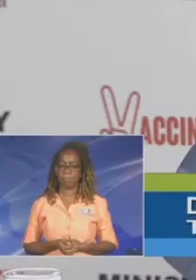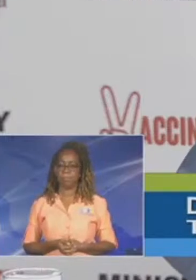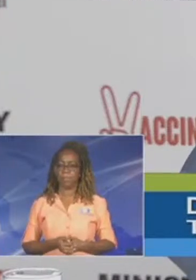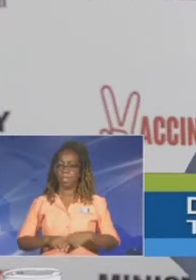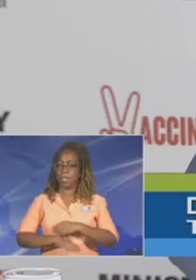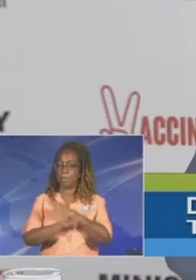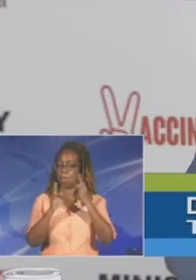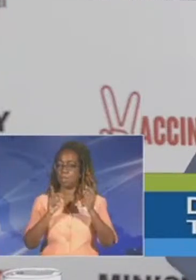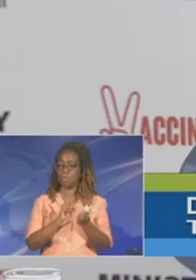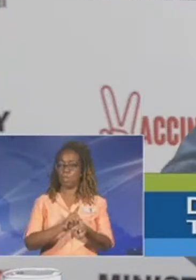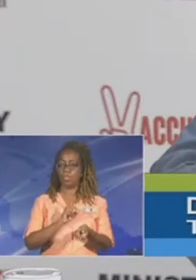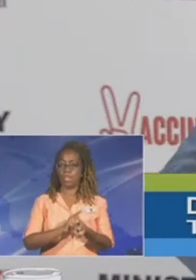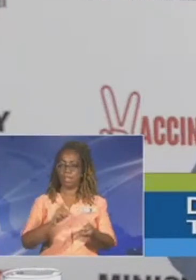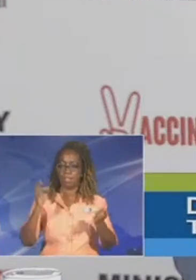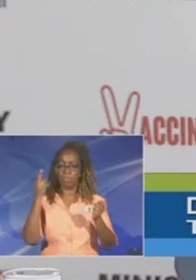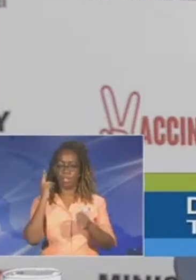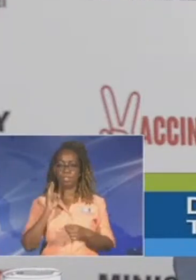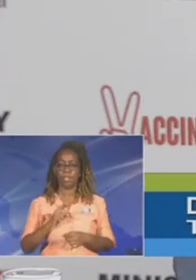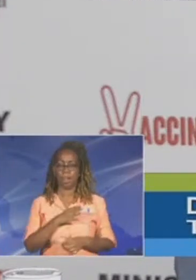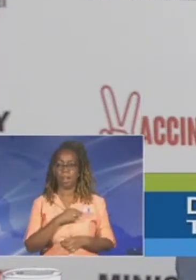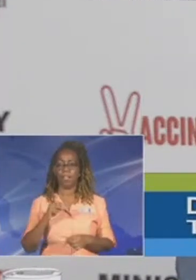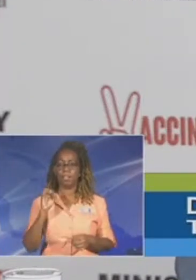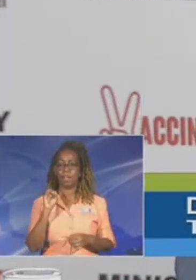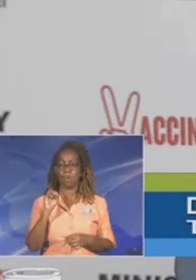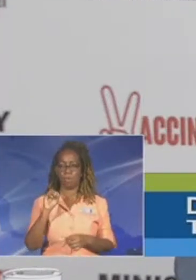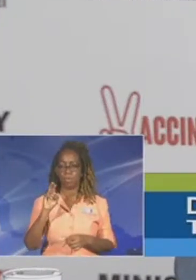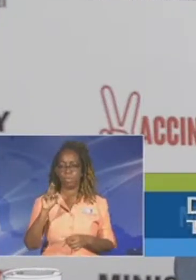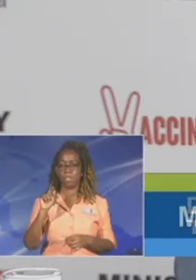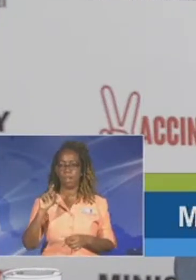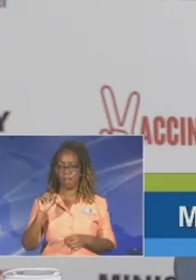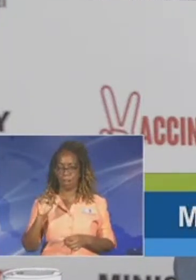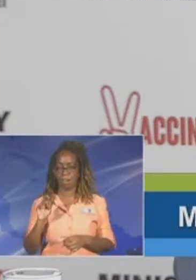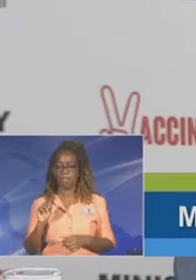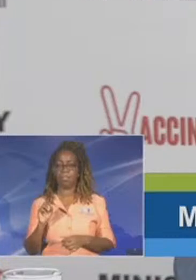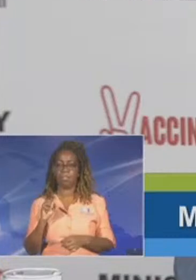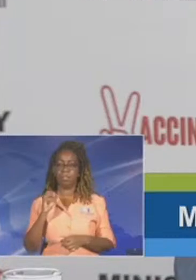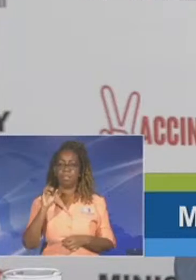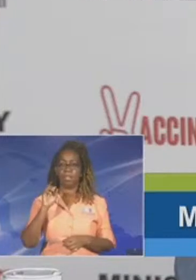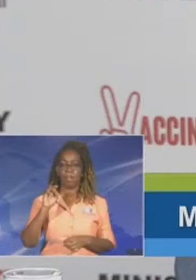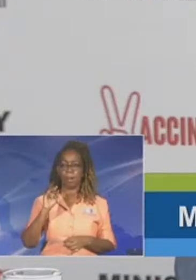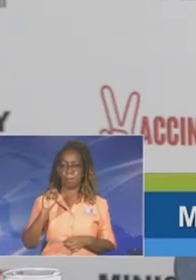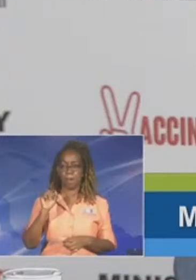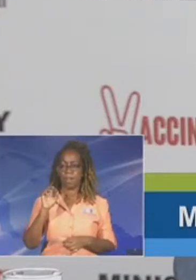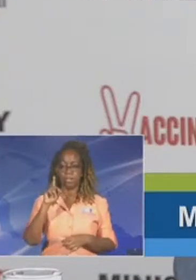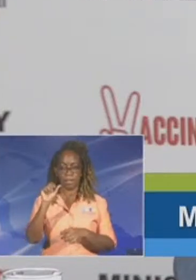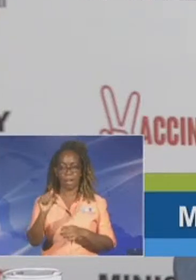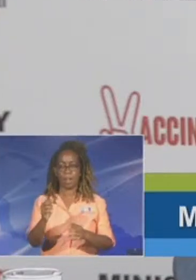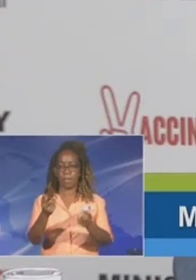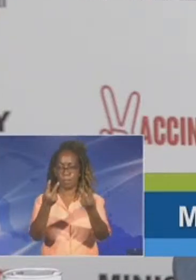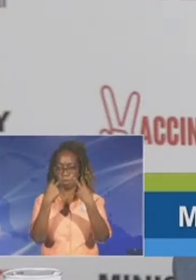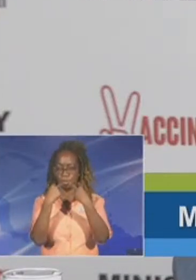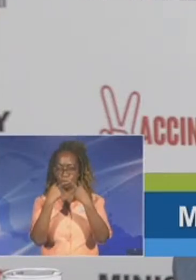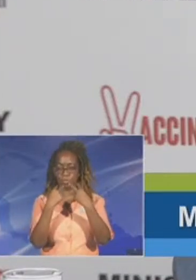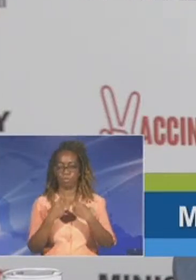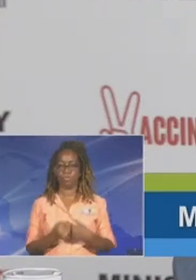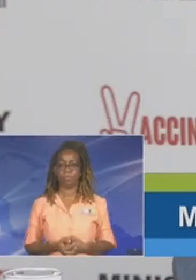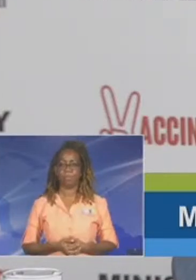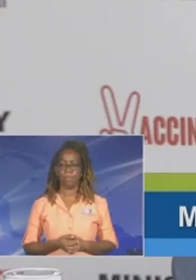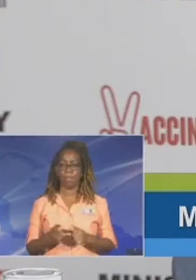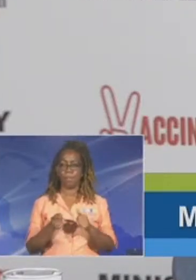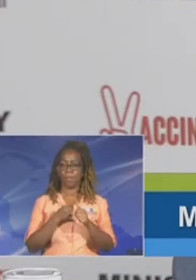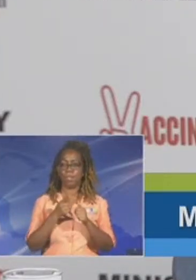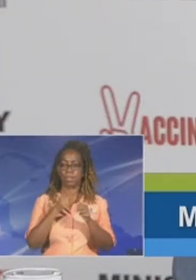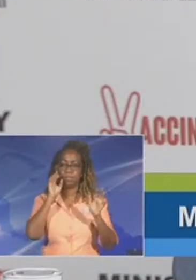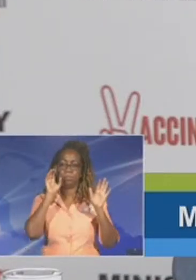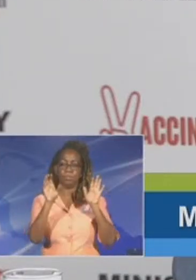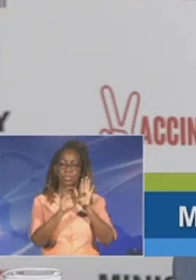Dr. Abdul Richards and Dr. Othello. Good morning to members of the media, members of the viewing and listening public. If we can go straight into my first